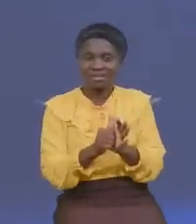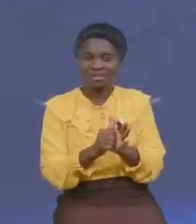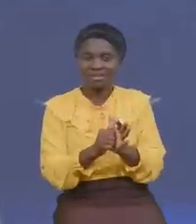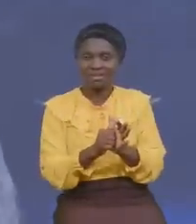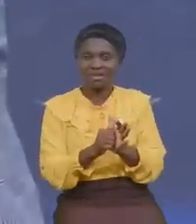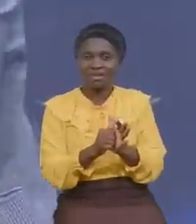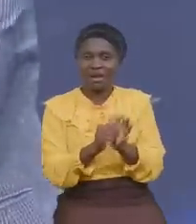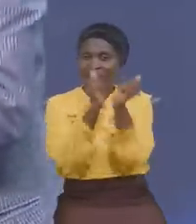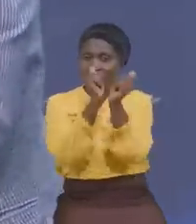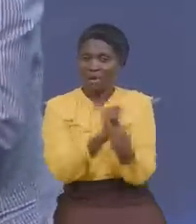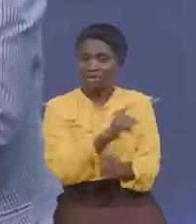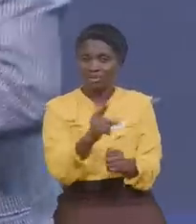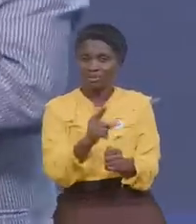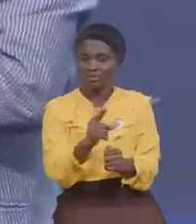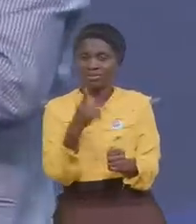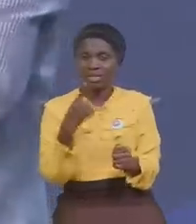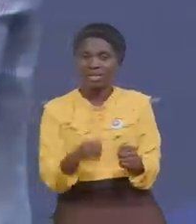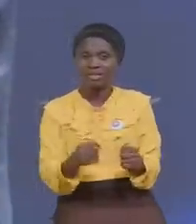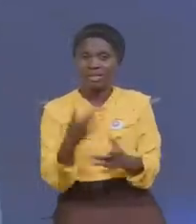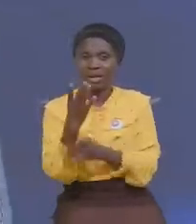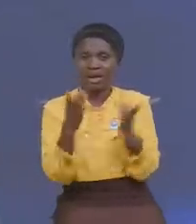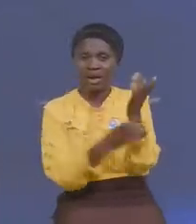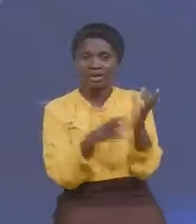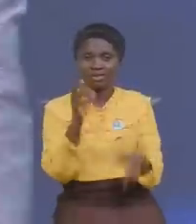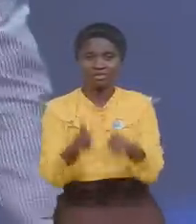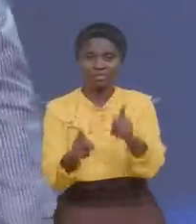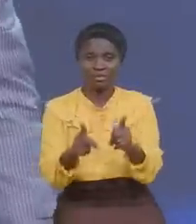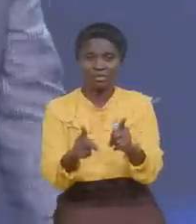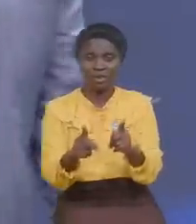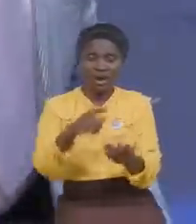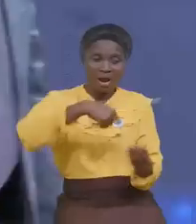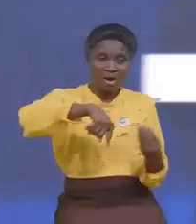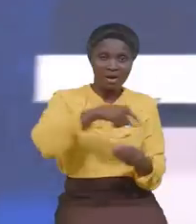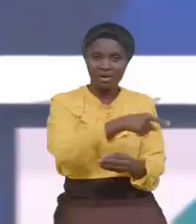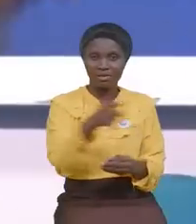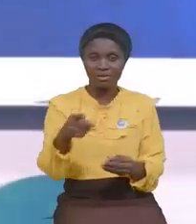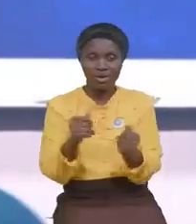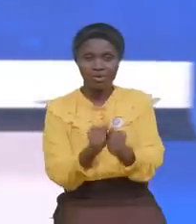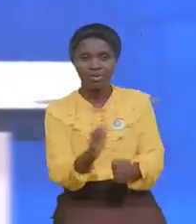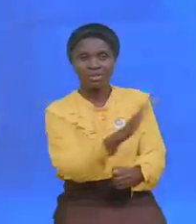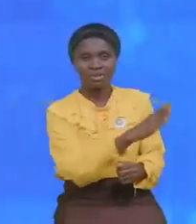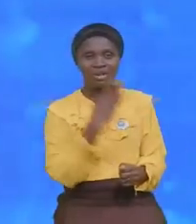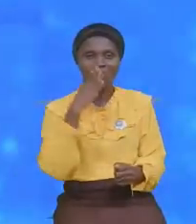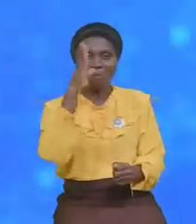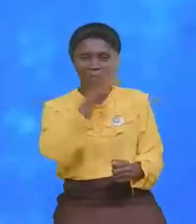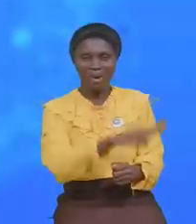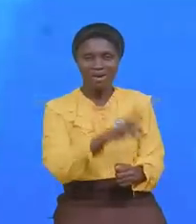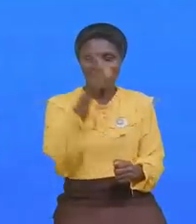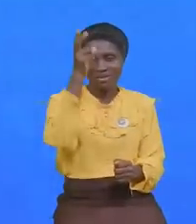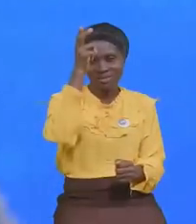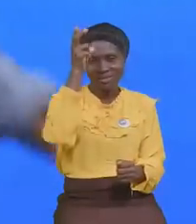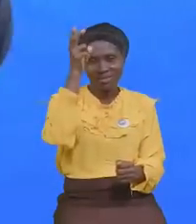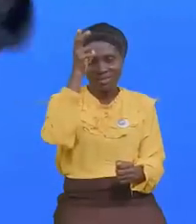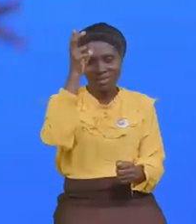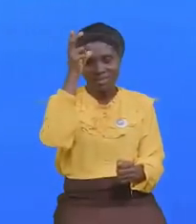The hands of the people all around you with their bad, evil, satanic